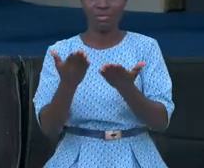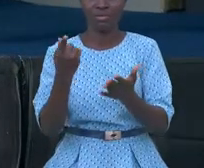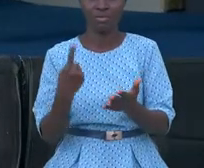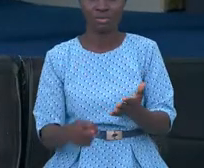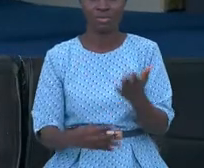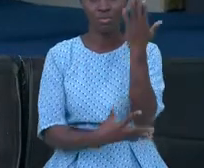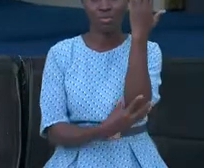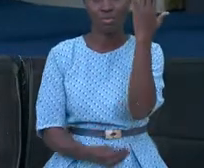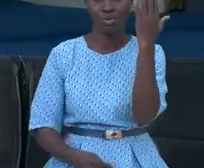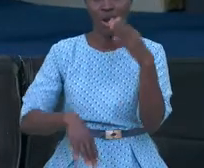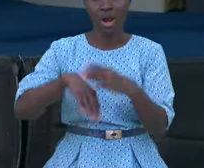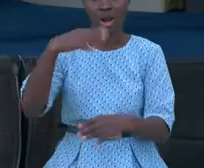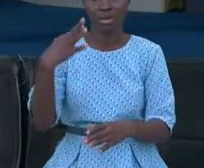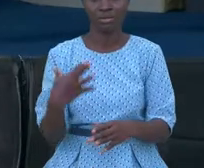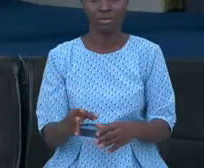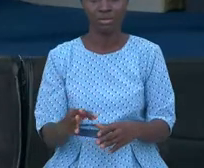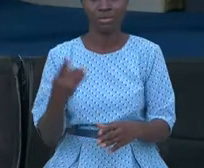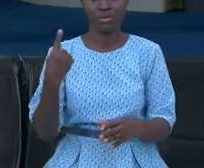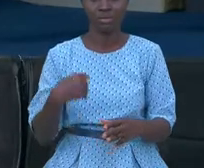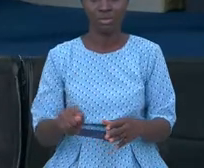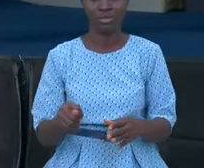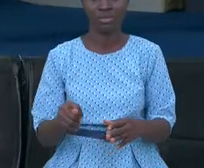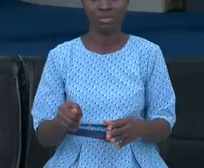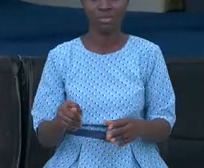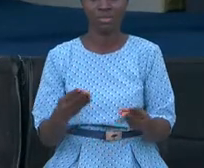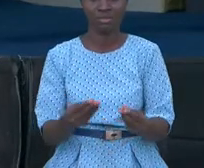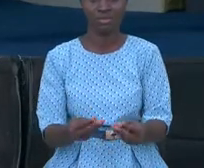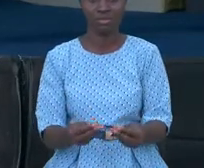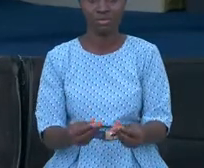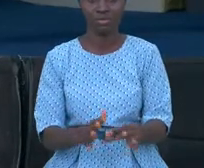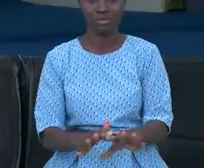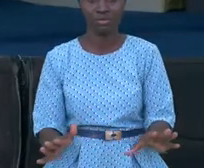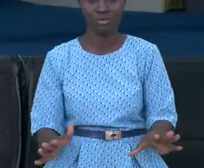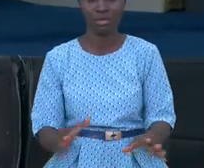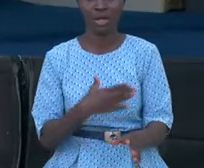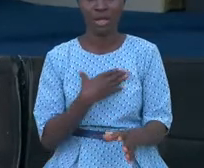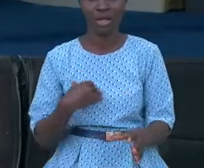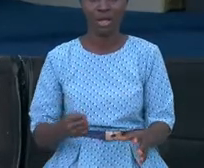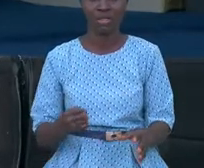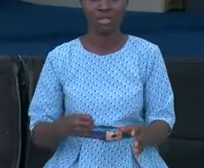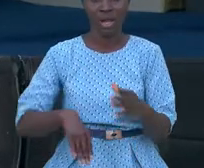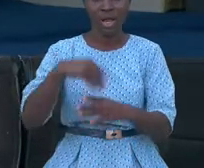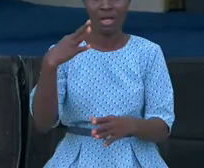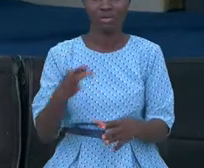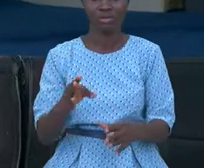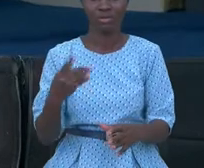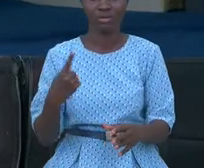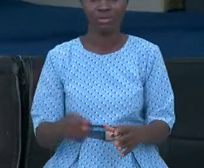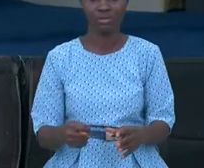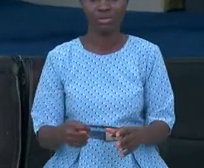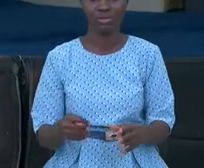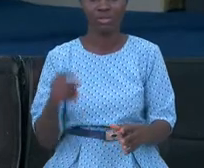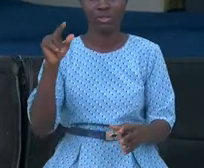out of the dust, and out of the